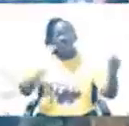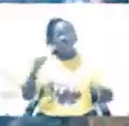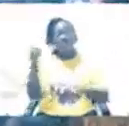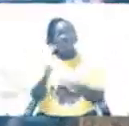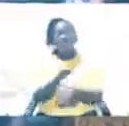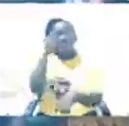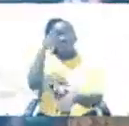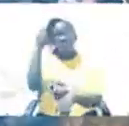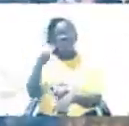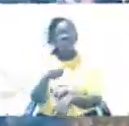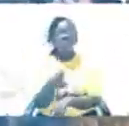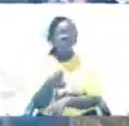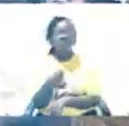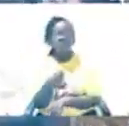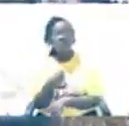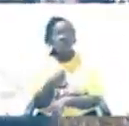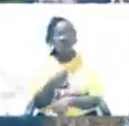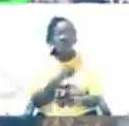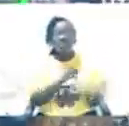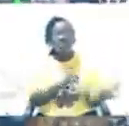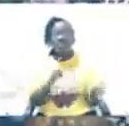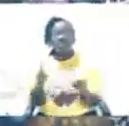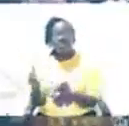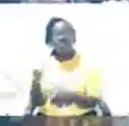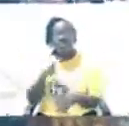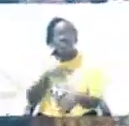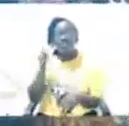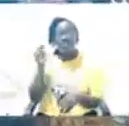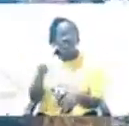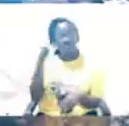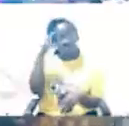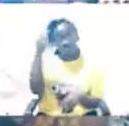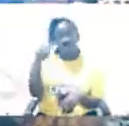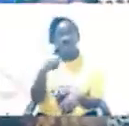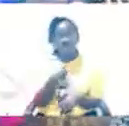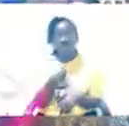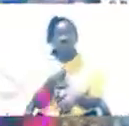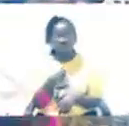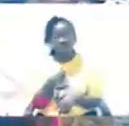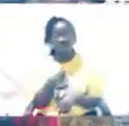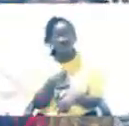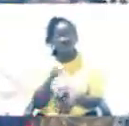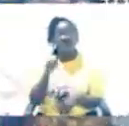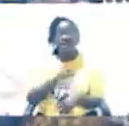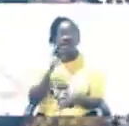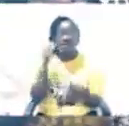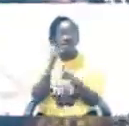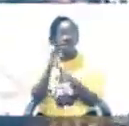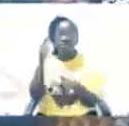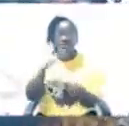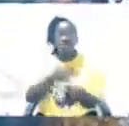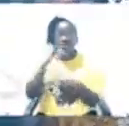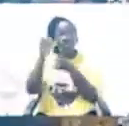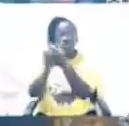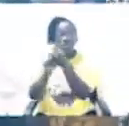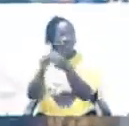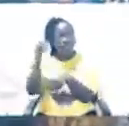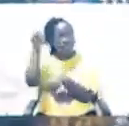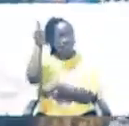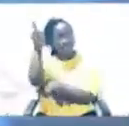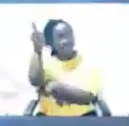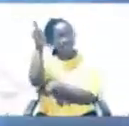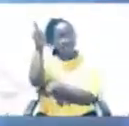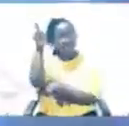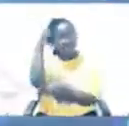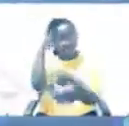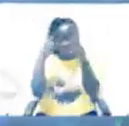Lord is a rock for me. He does my needs for me. I put God bless my you. Trust come